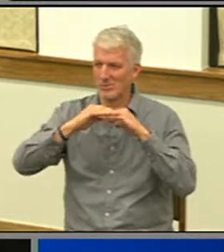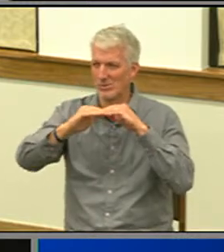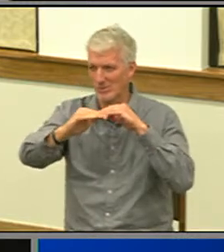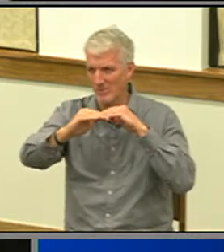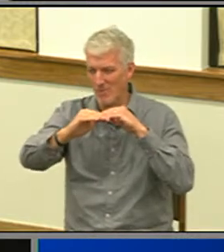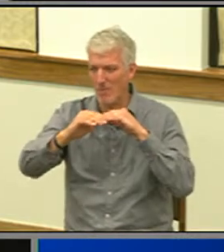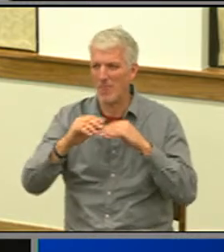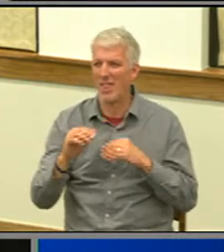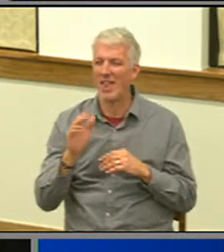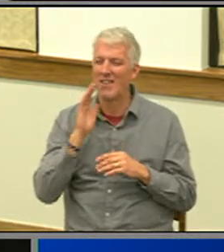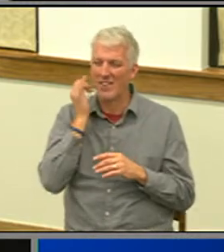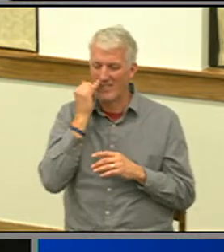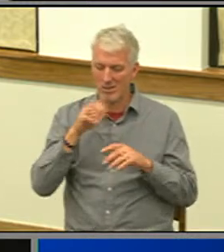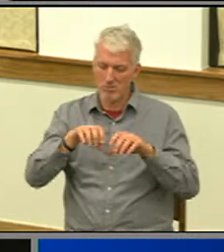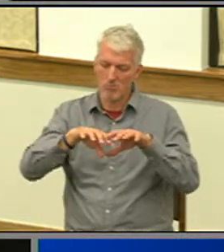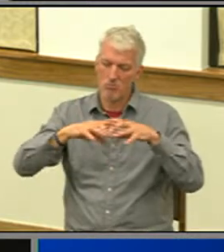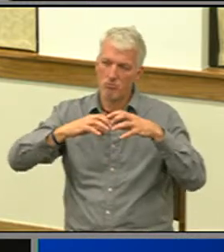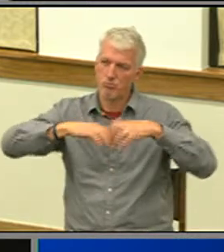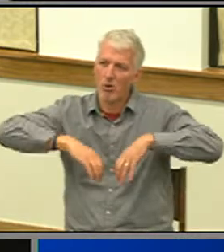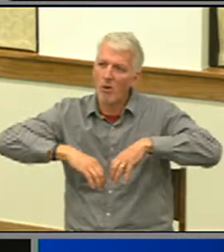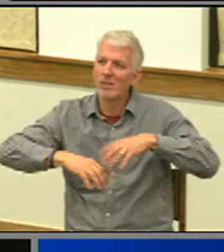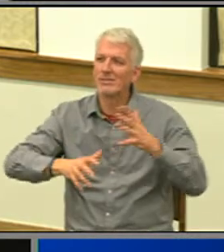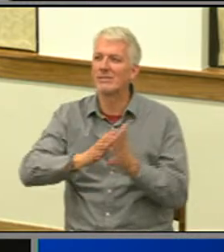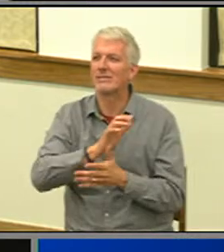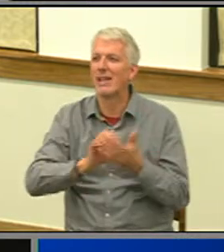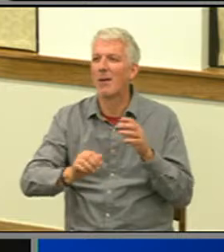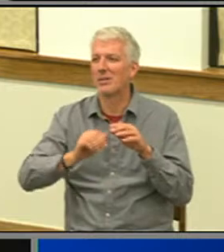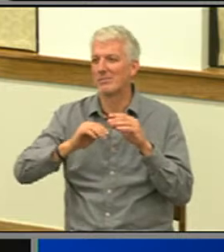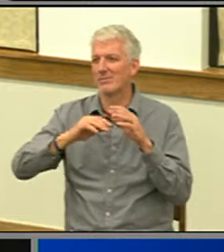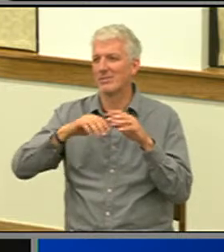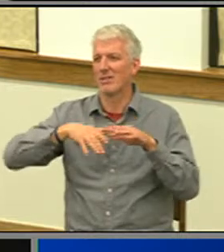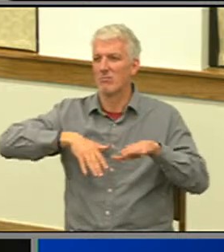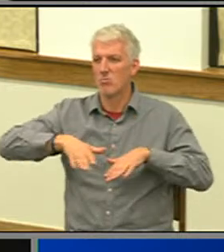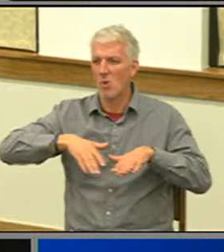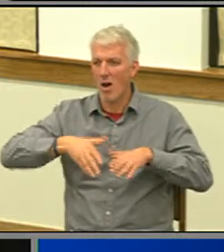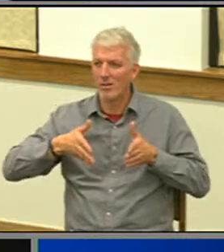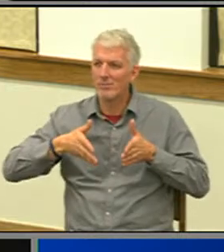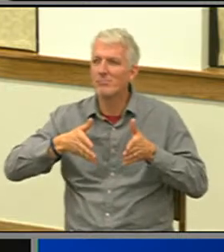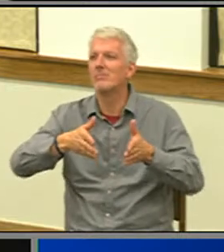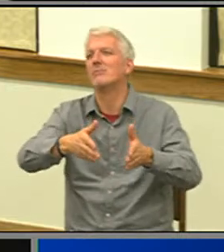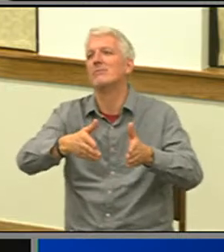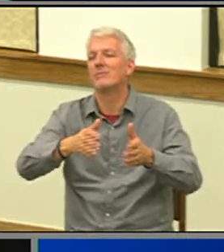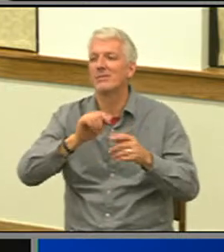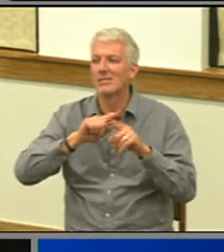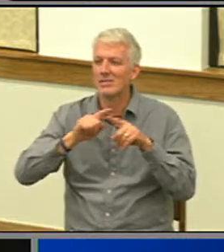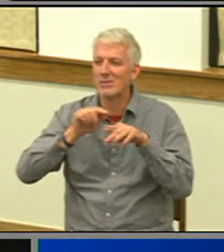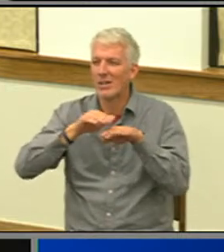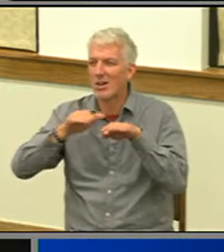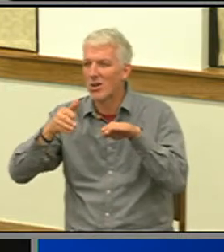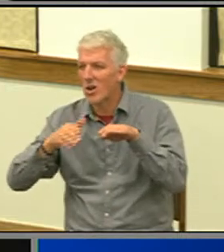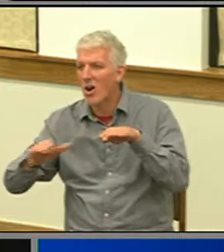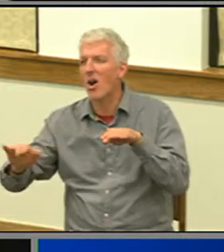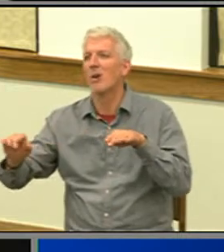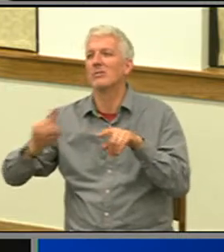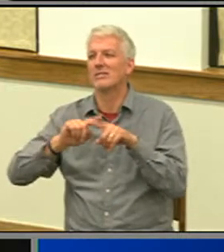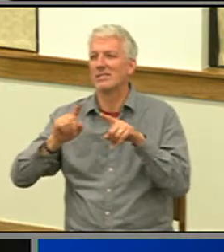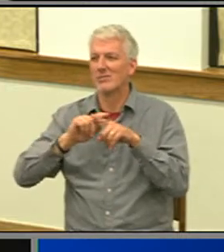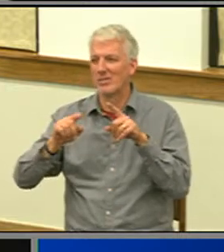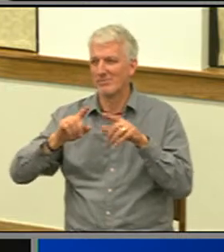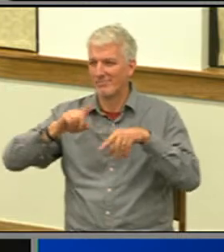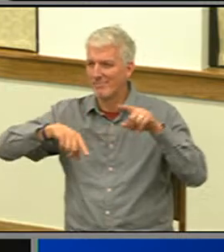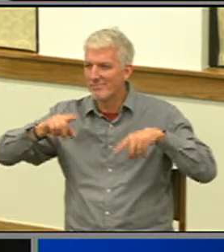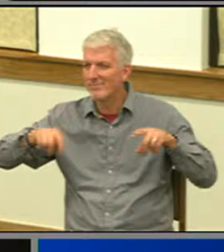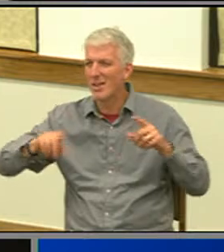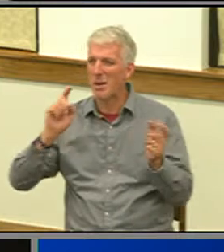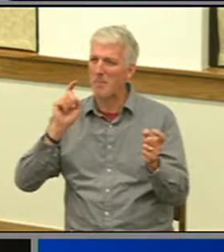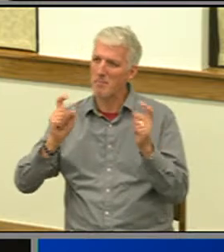repair of broken and damaged sidewalks, curbs, curb and gutters, cross gutters, alley aprons, driveways, modification